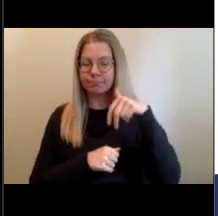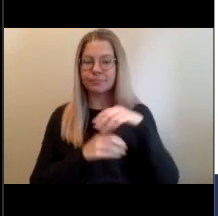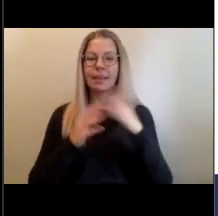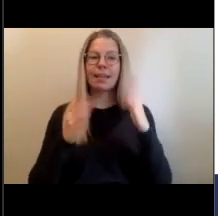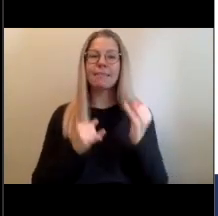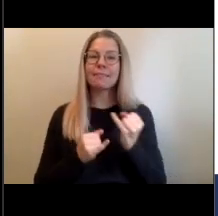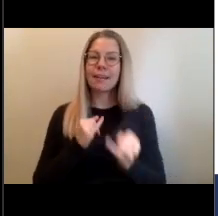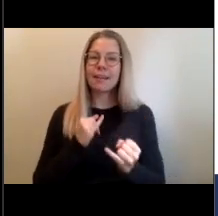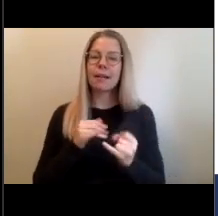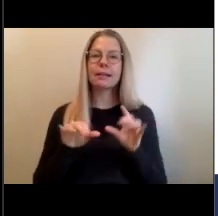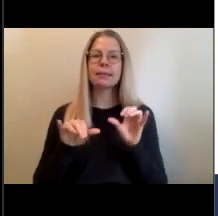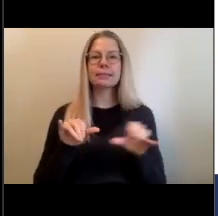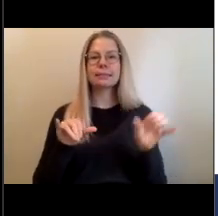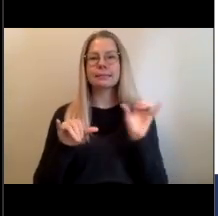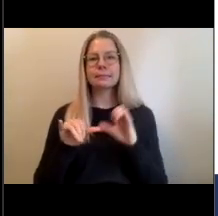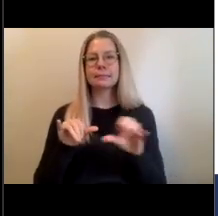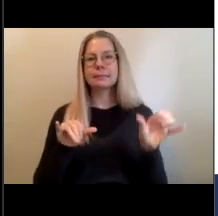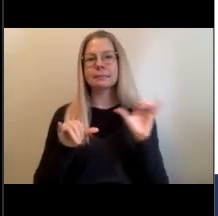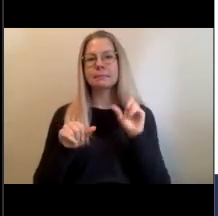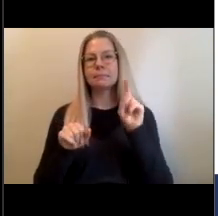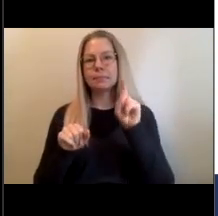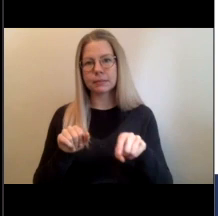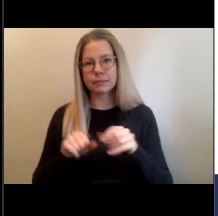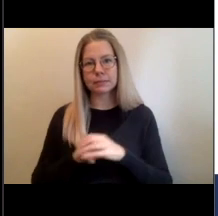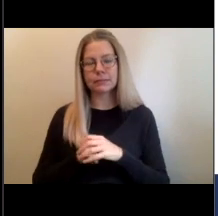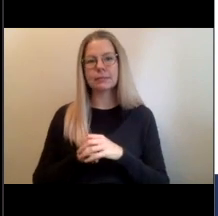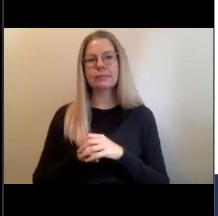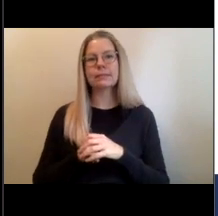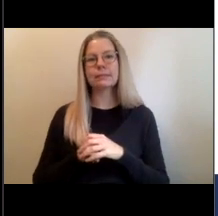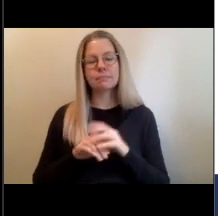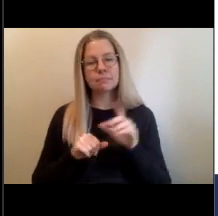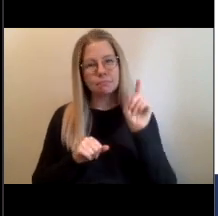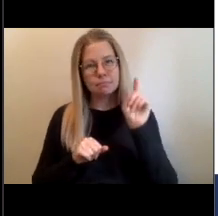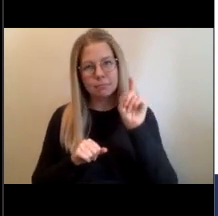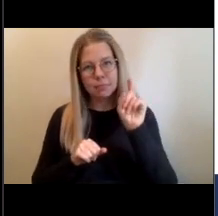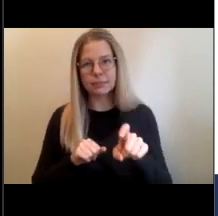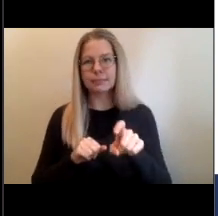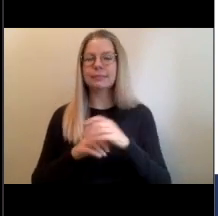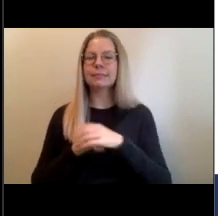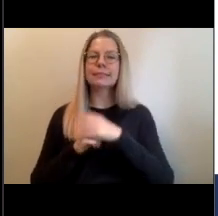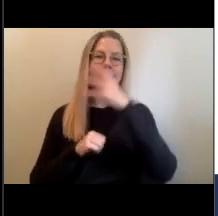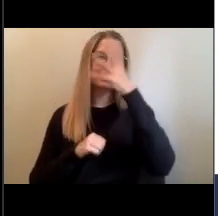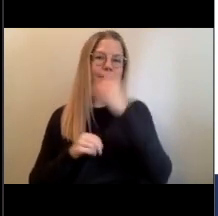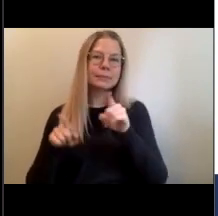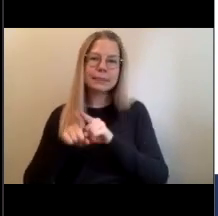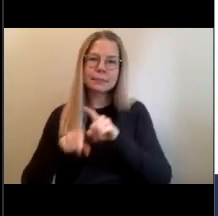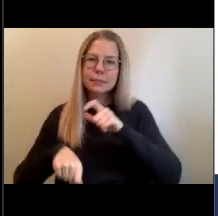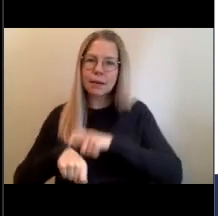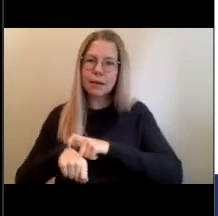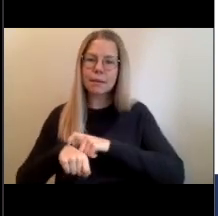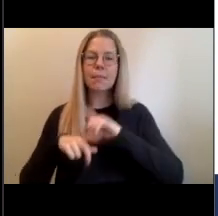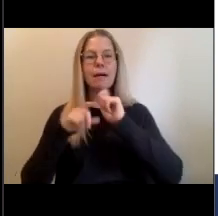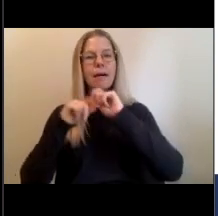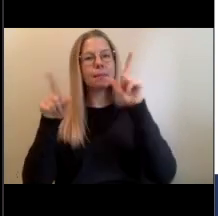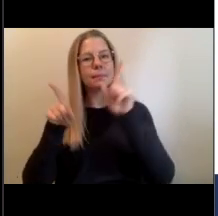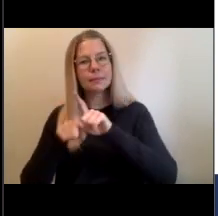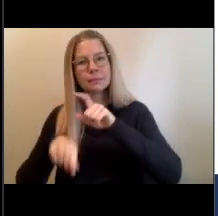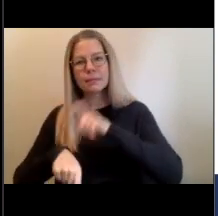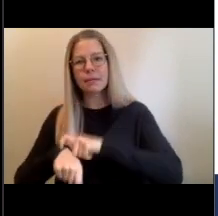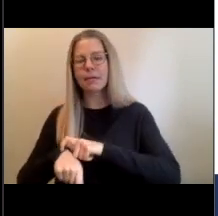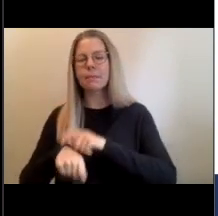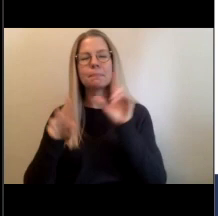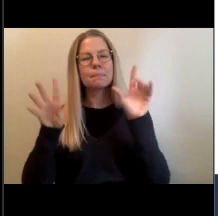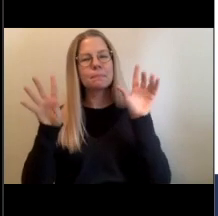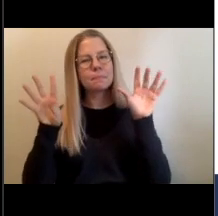consistent. Routine sleep windows are absolutely critical. You want to tell